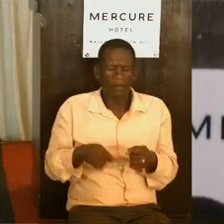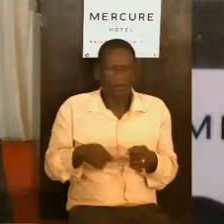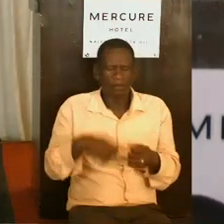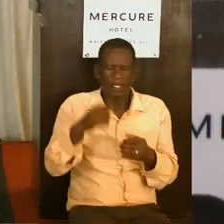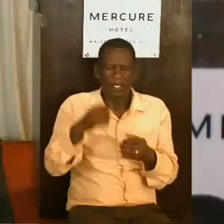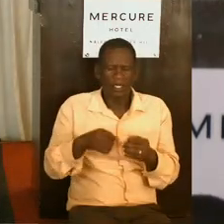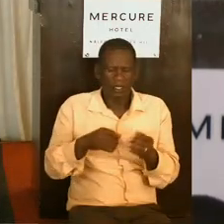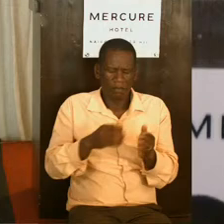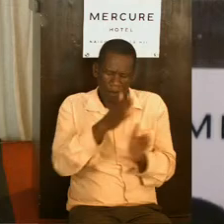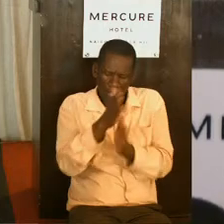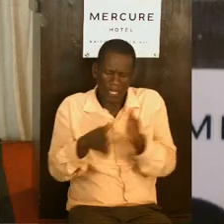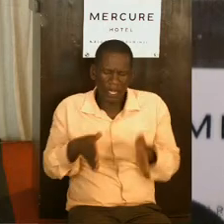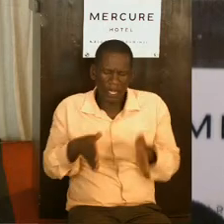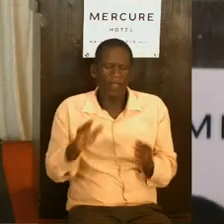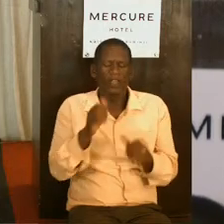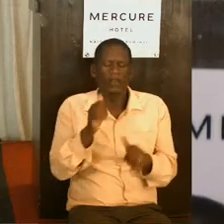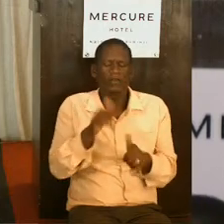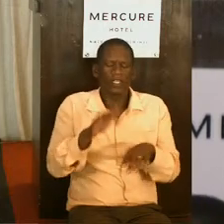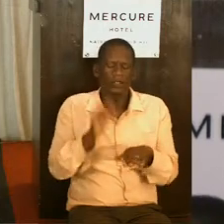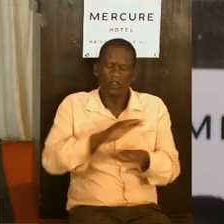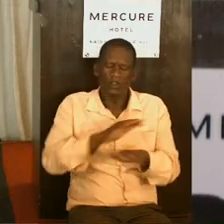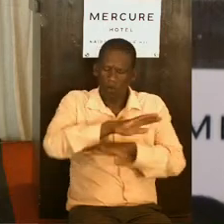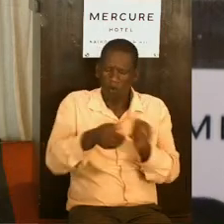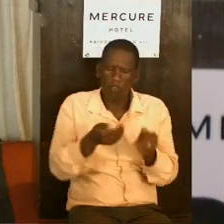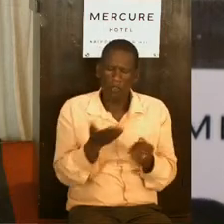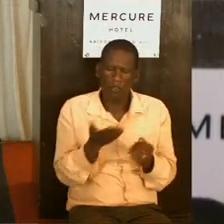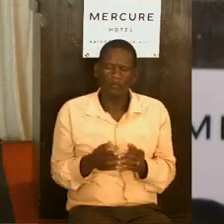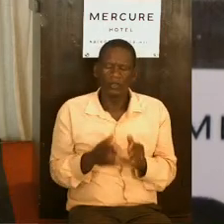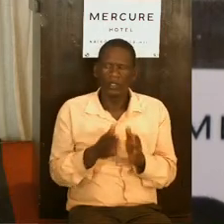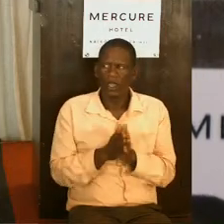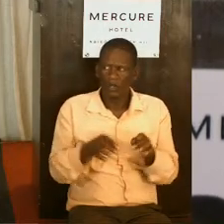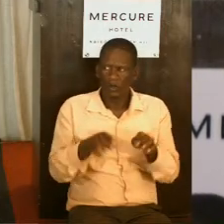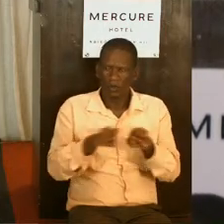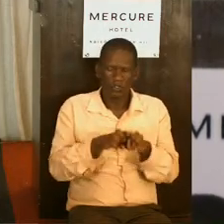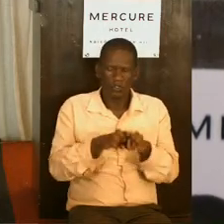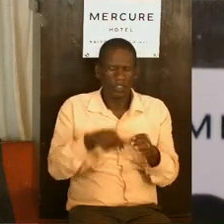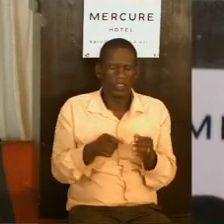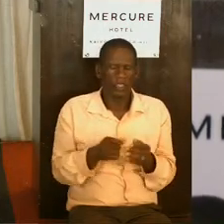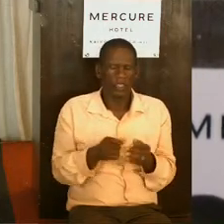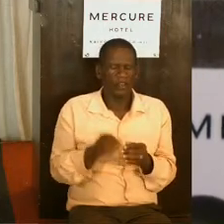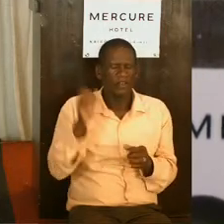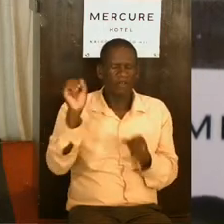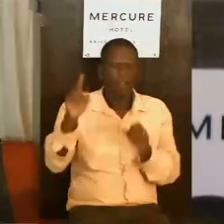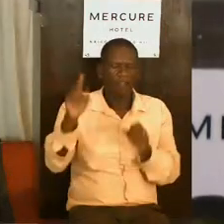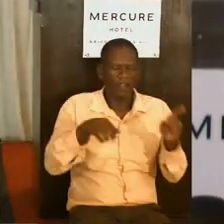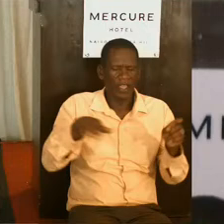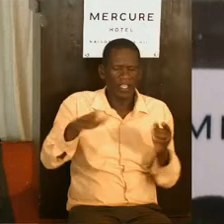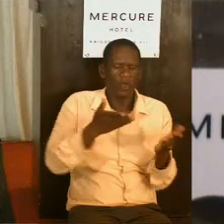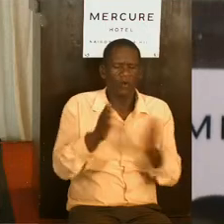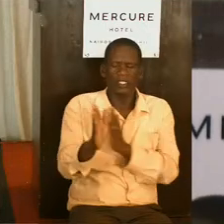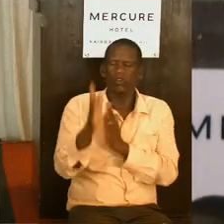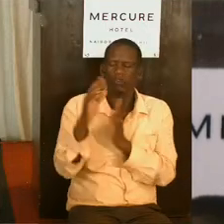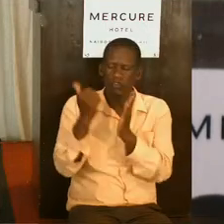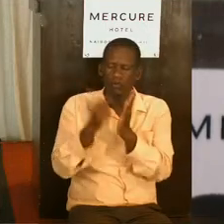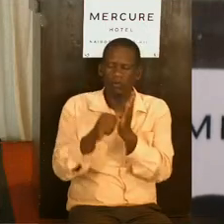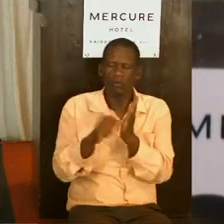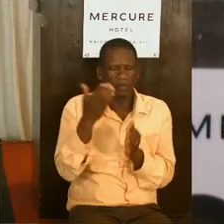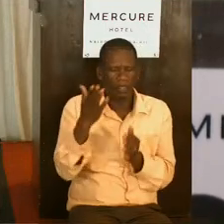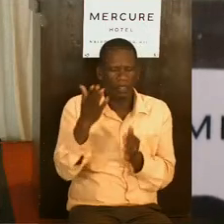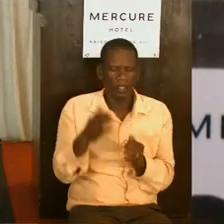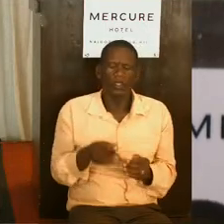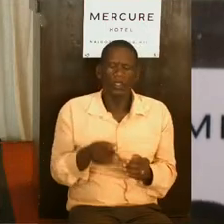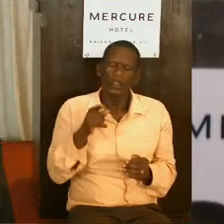costed in a way that would be sensitive to all those and even in the far-flung areas where insecurity becomes a problem